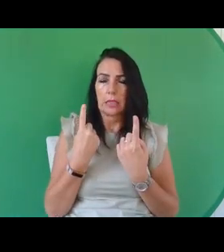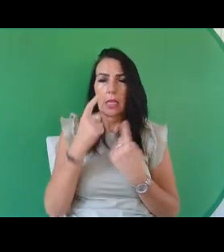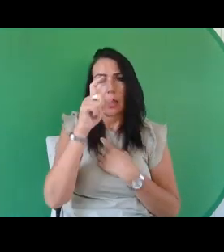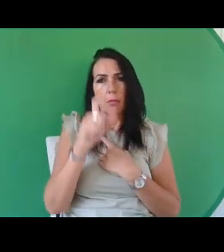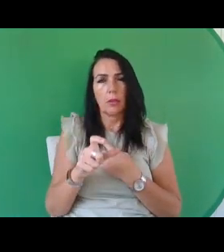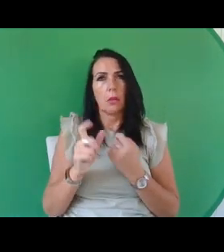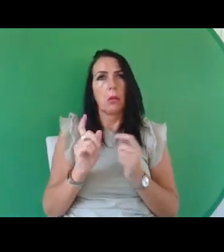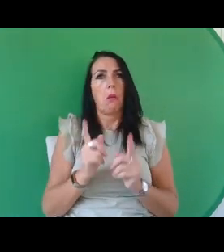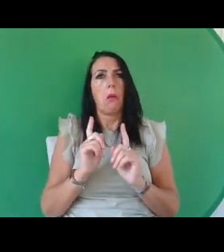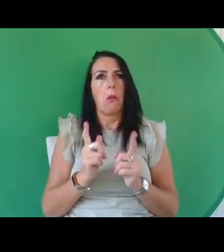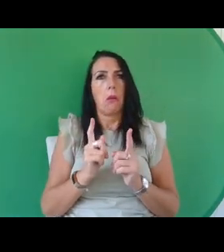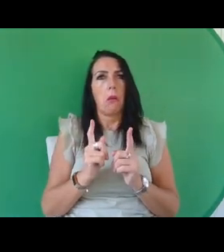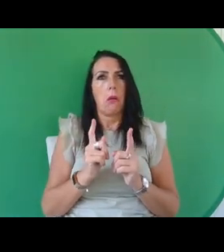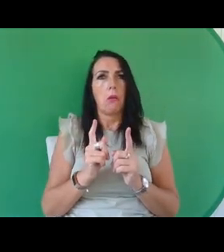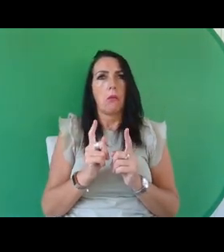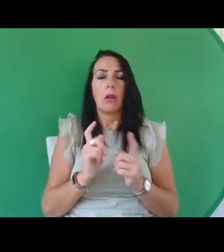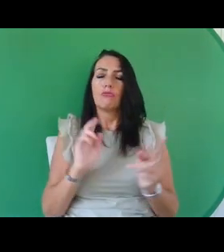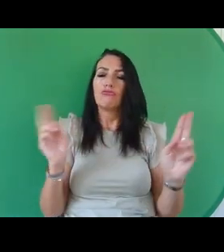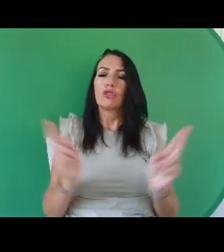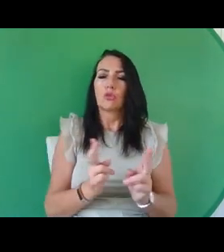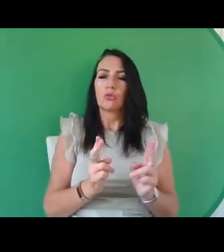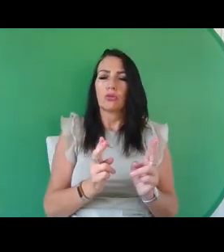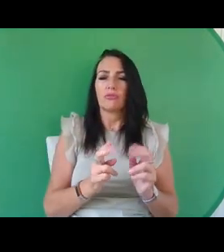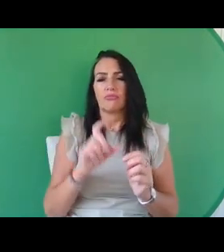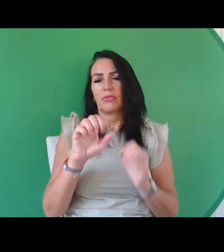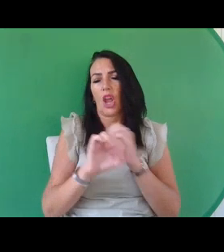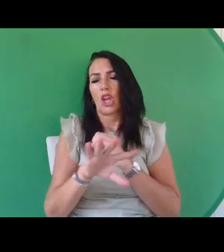adapt and reduce their carbon footprint.